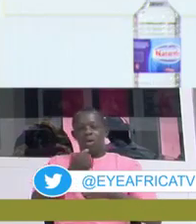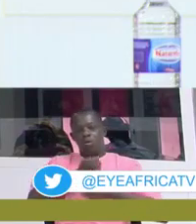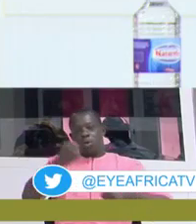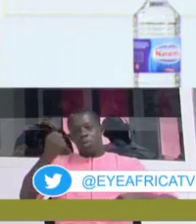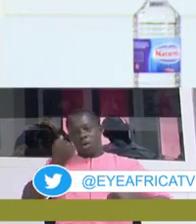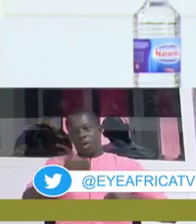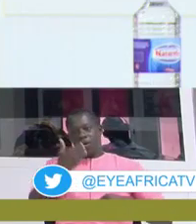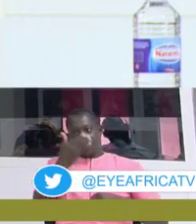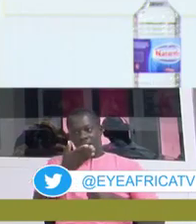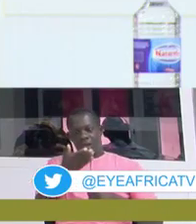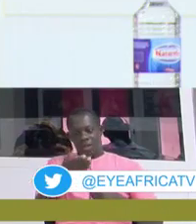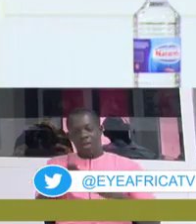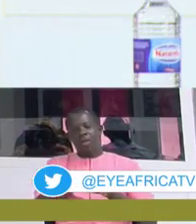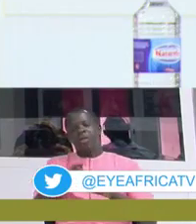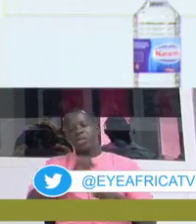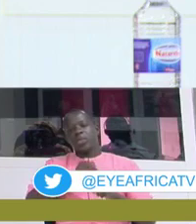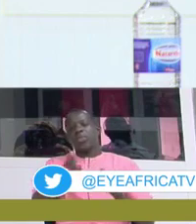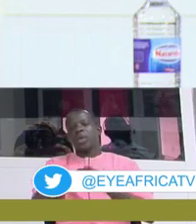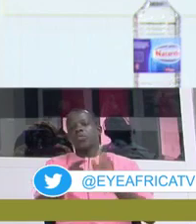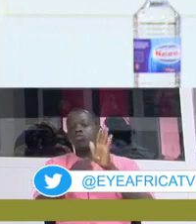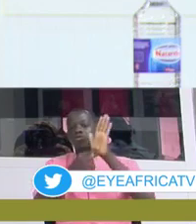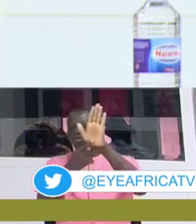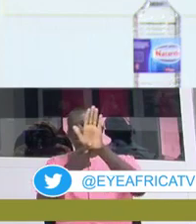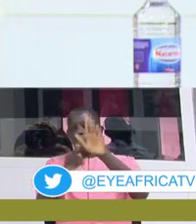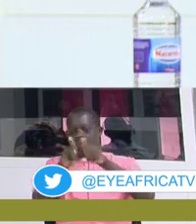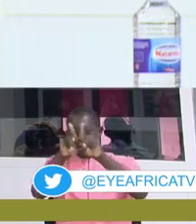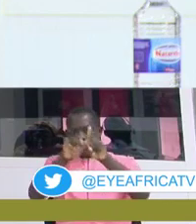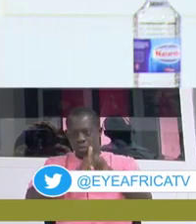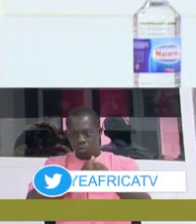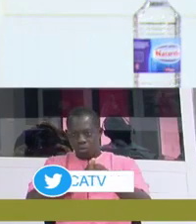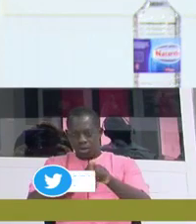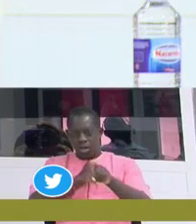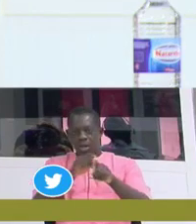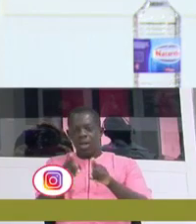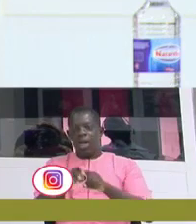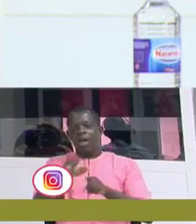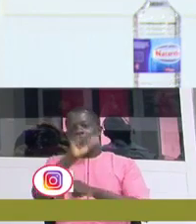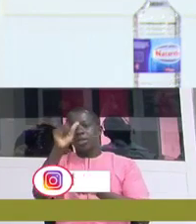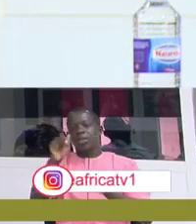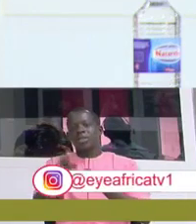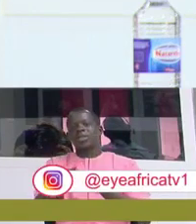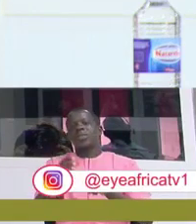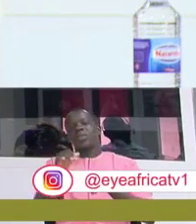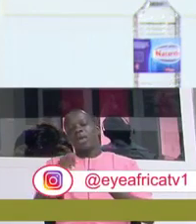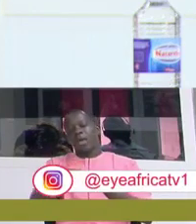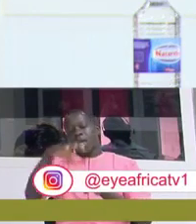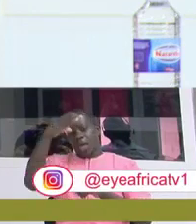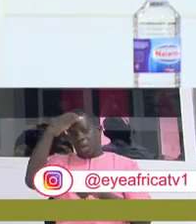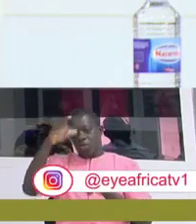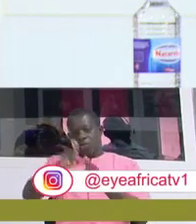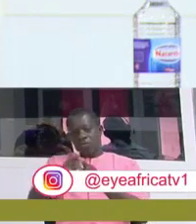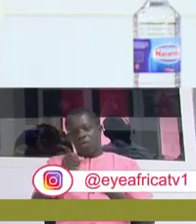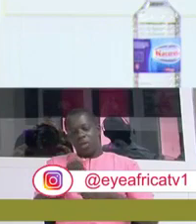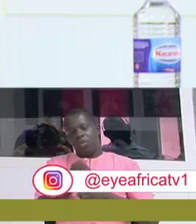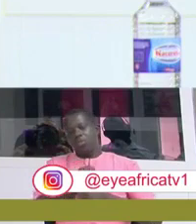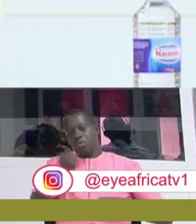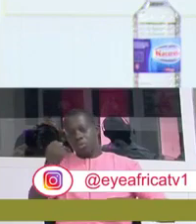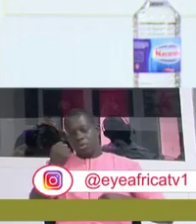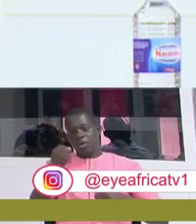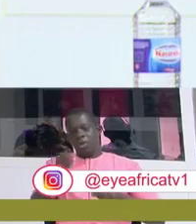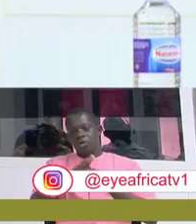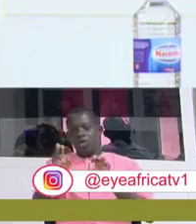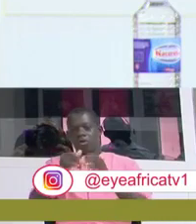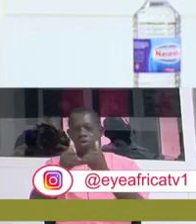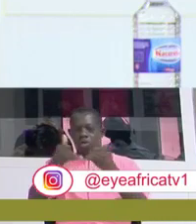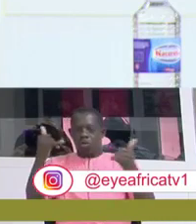yin si jamfola. The gun is this length of my hand. Nying, the butt was short. Kido la nying,